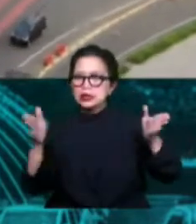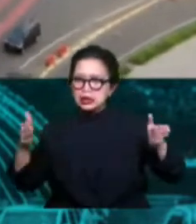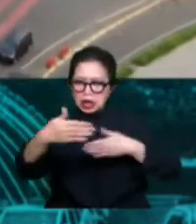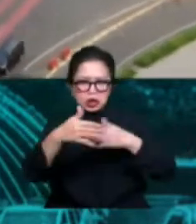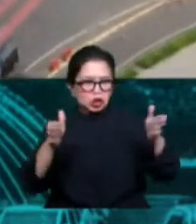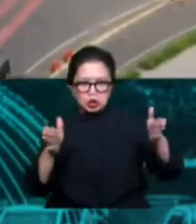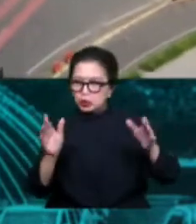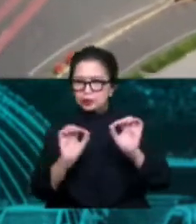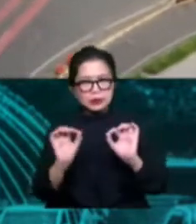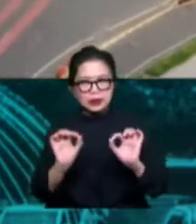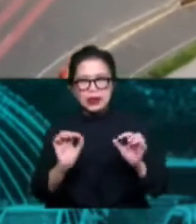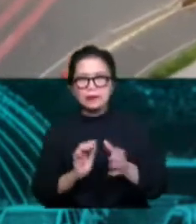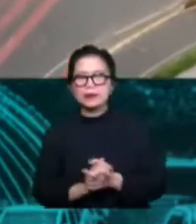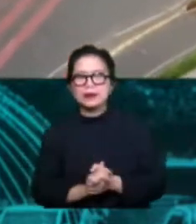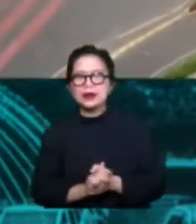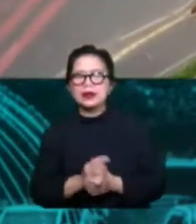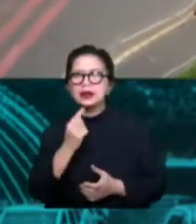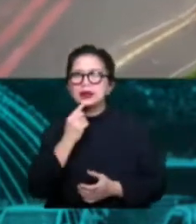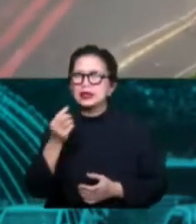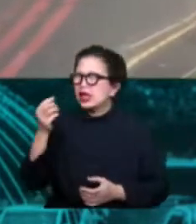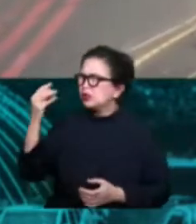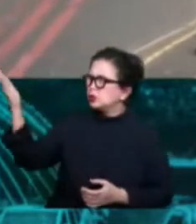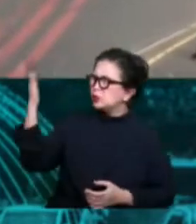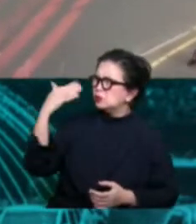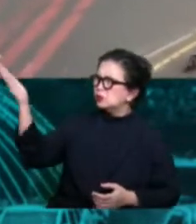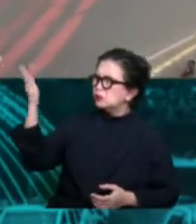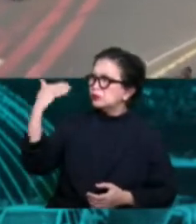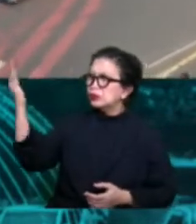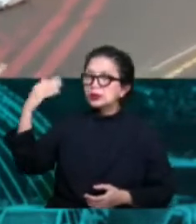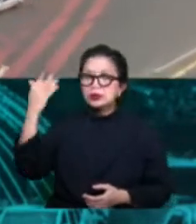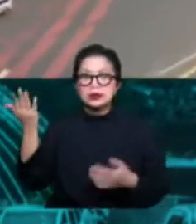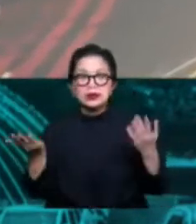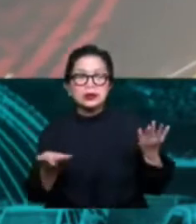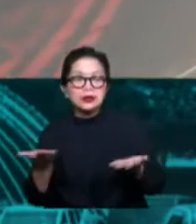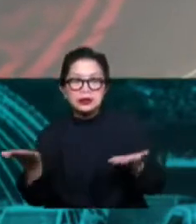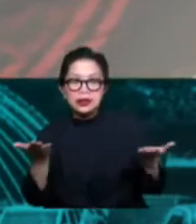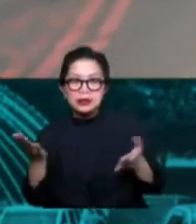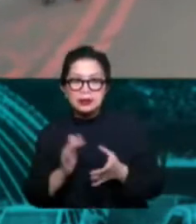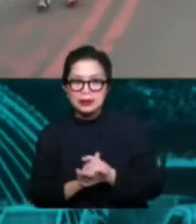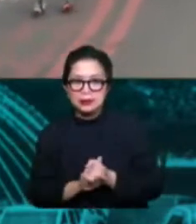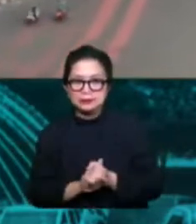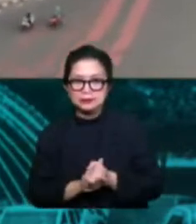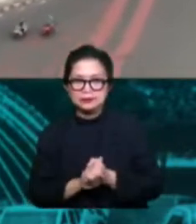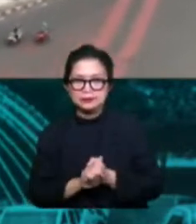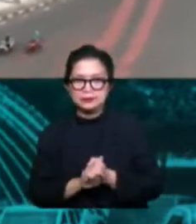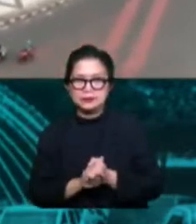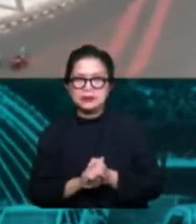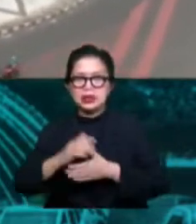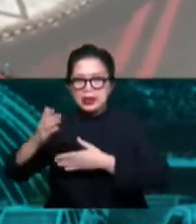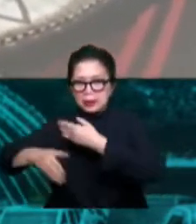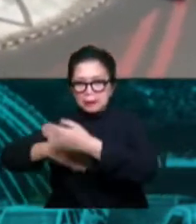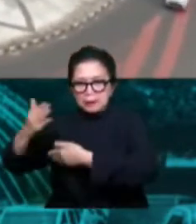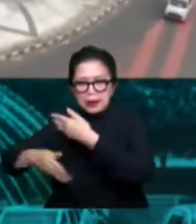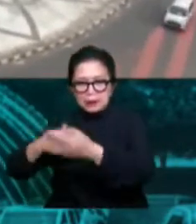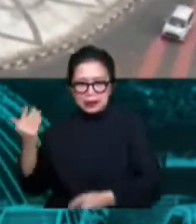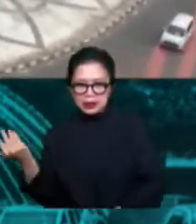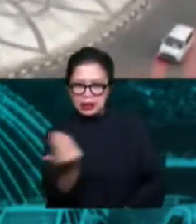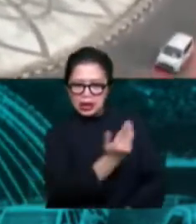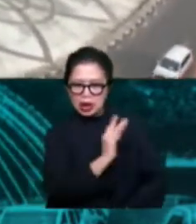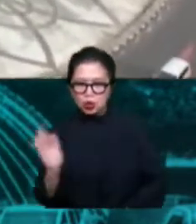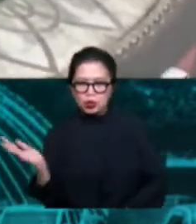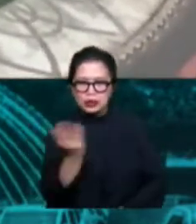pollutions. Pollution come from the traffic, from the factory, can also pollution that made by